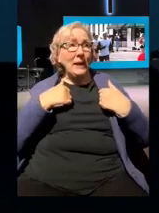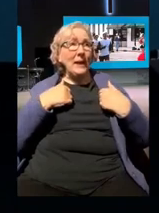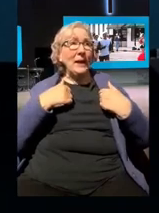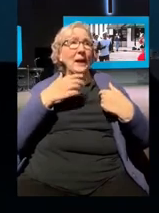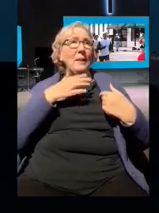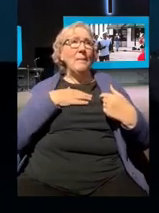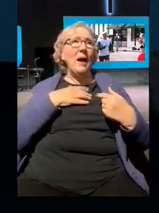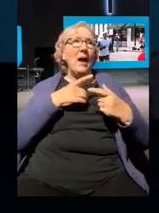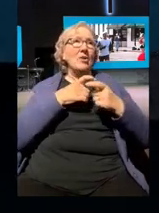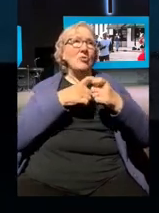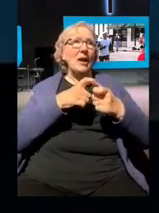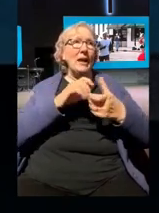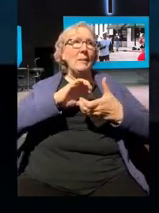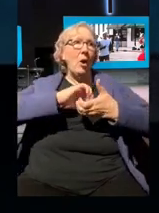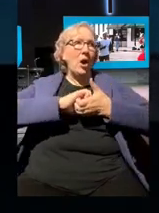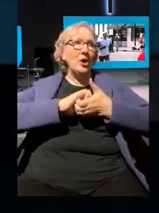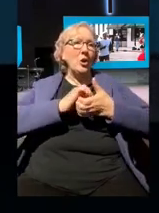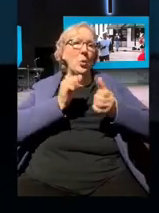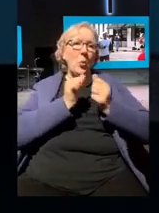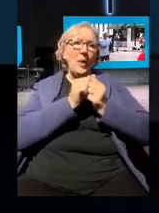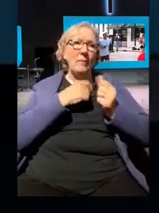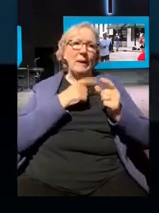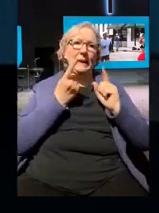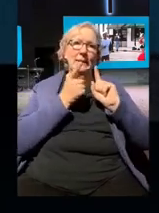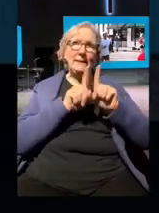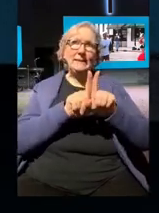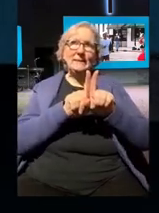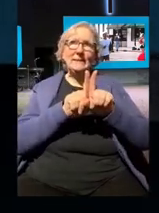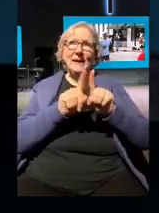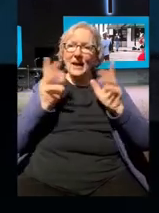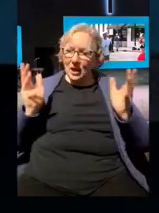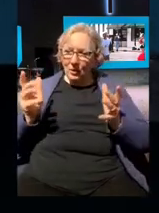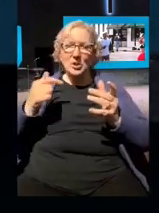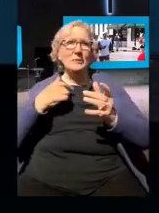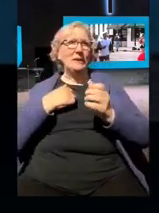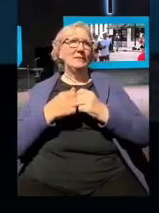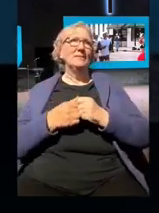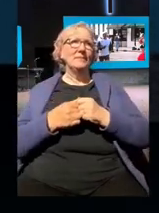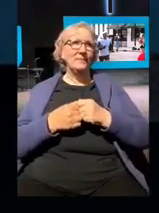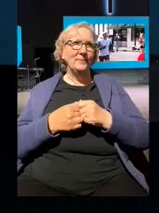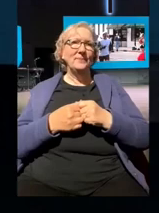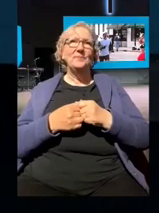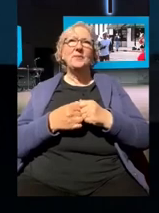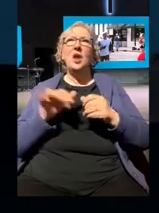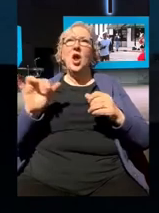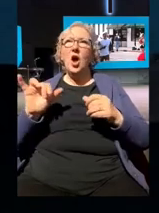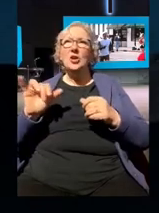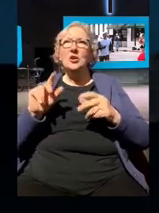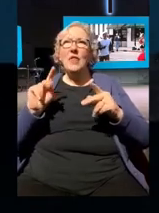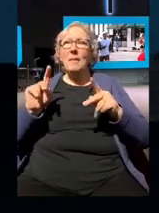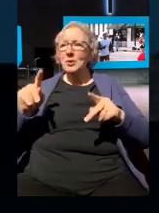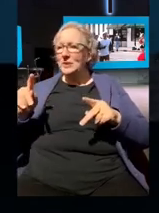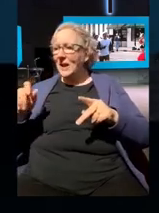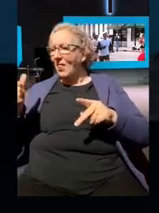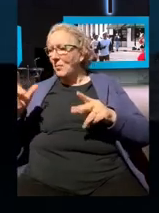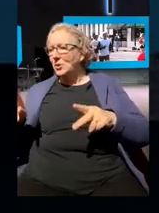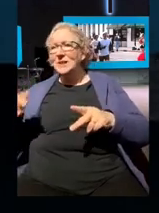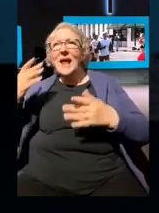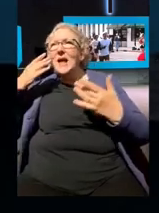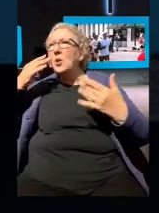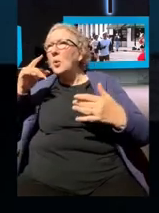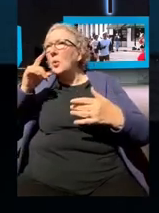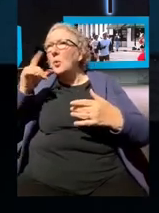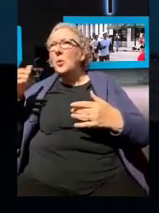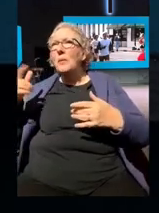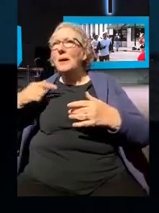running partner who was still there with me, encouraging me to keep going. And it was also that person who I didn't know, but who was just like